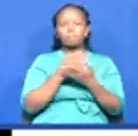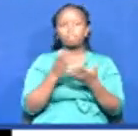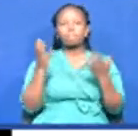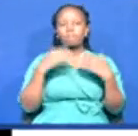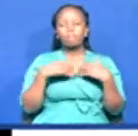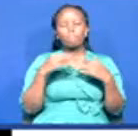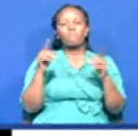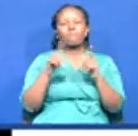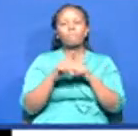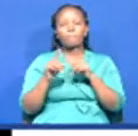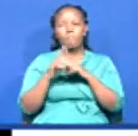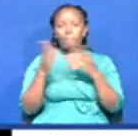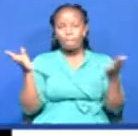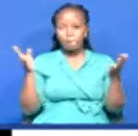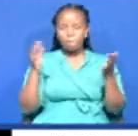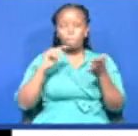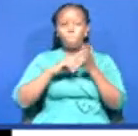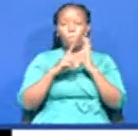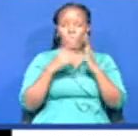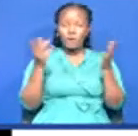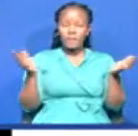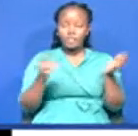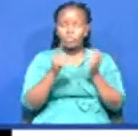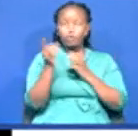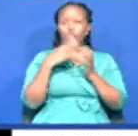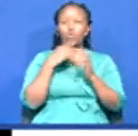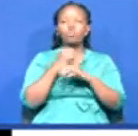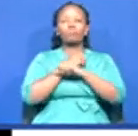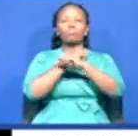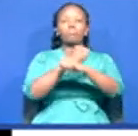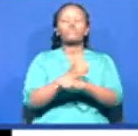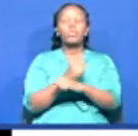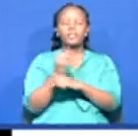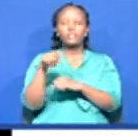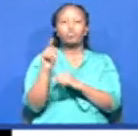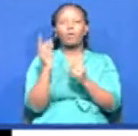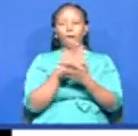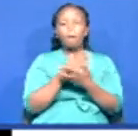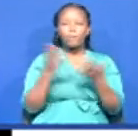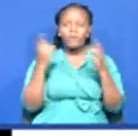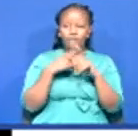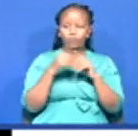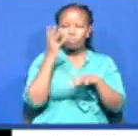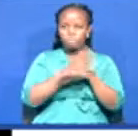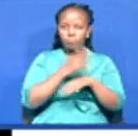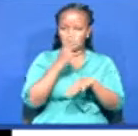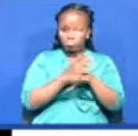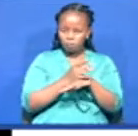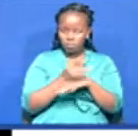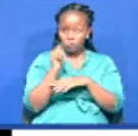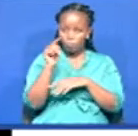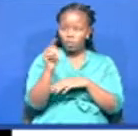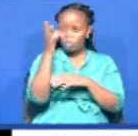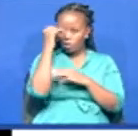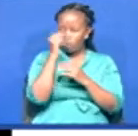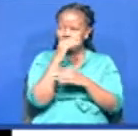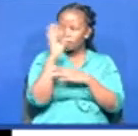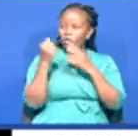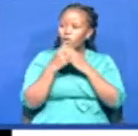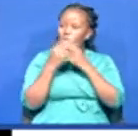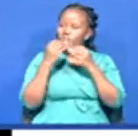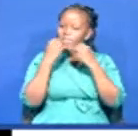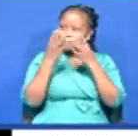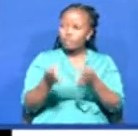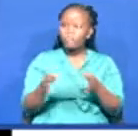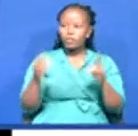on. So you may want to protect your product from counterfeiting. And that's why now you are required to record all that information. You